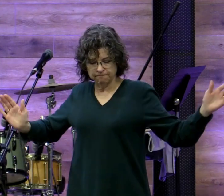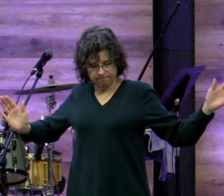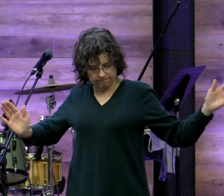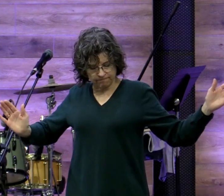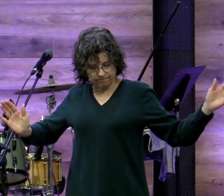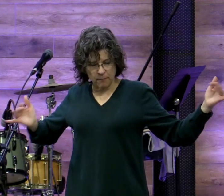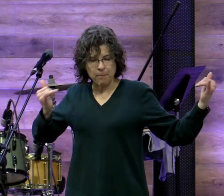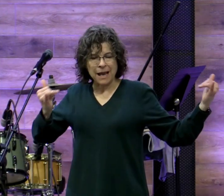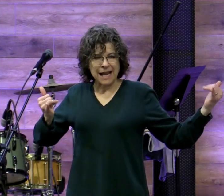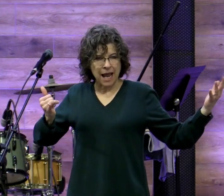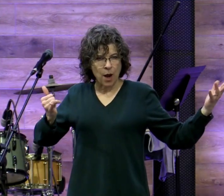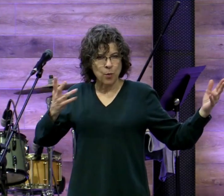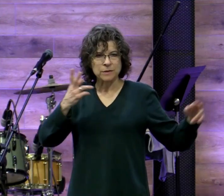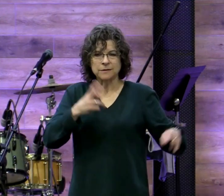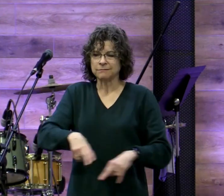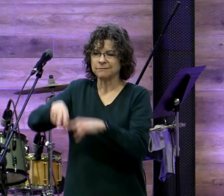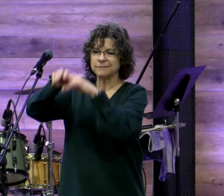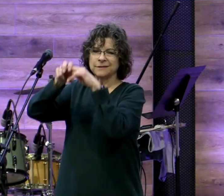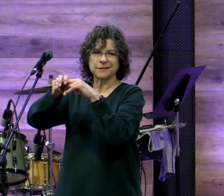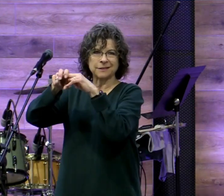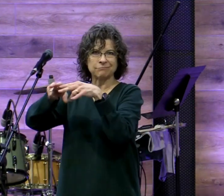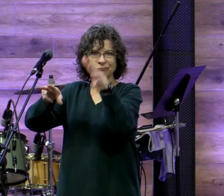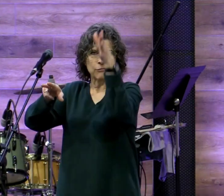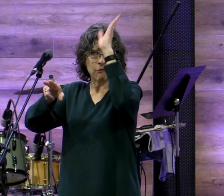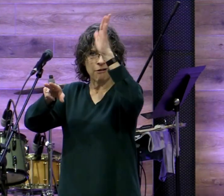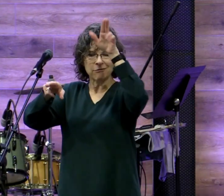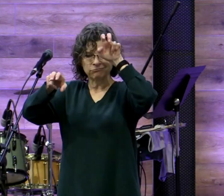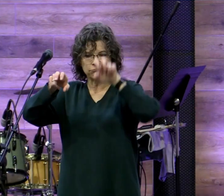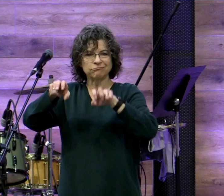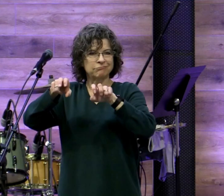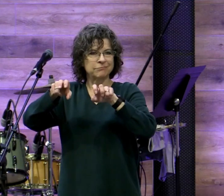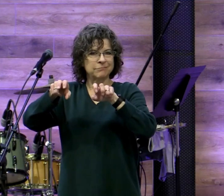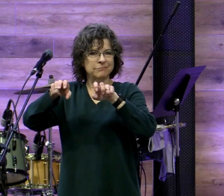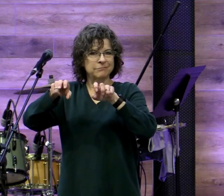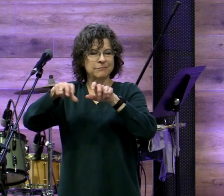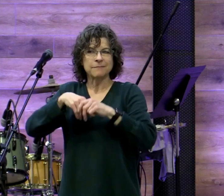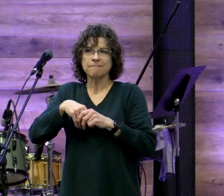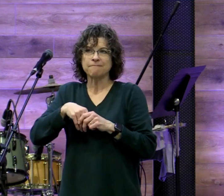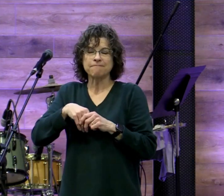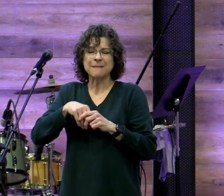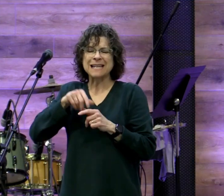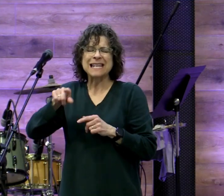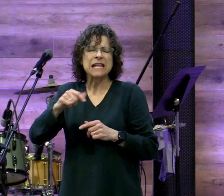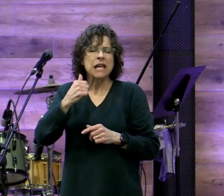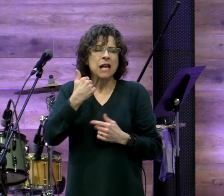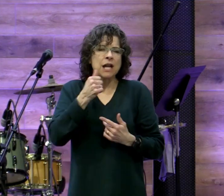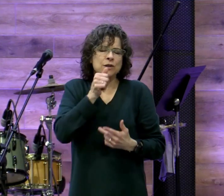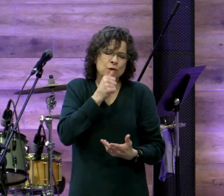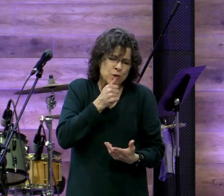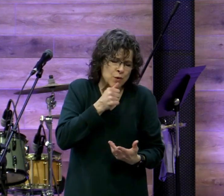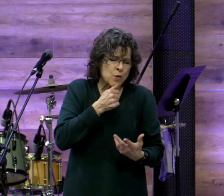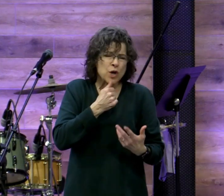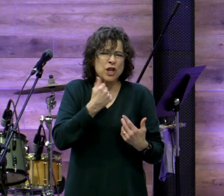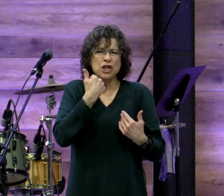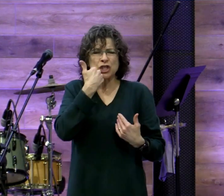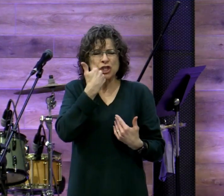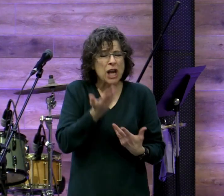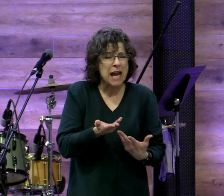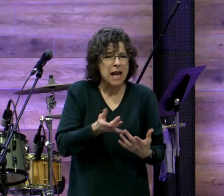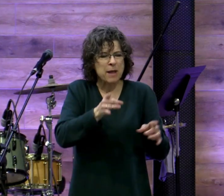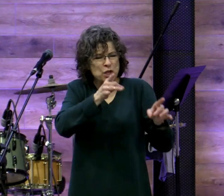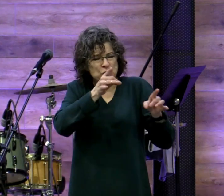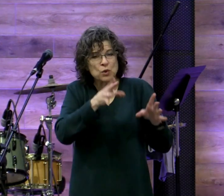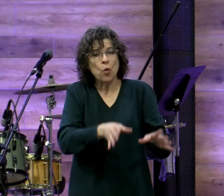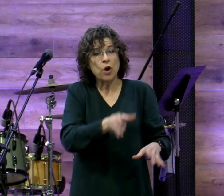at the right hand of the throne of God. He endured the shame of the cross, the scorn of the cross, for the joy that was set before